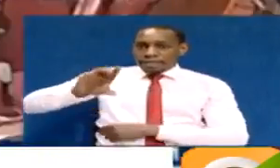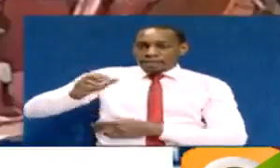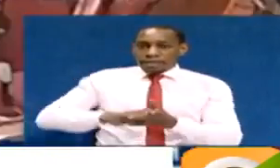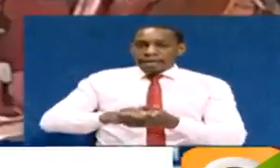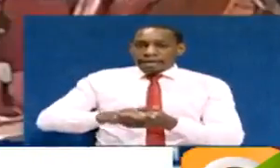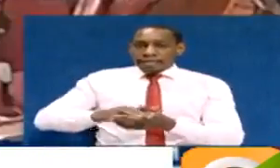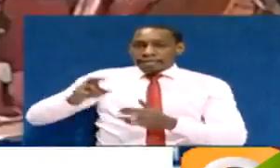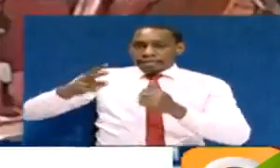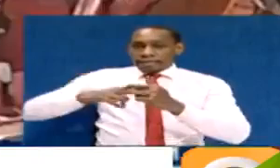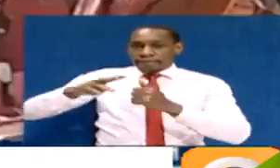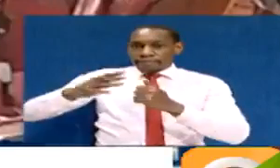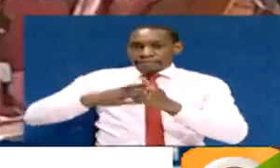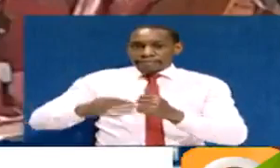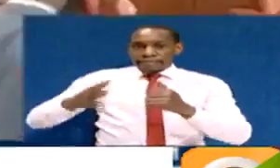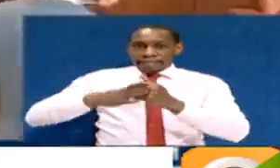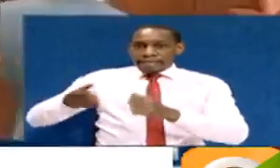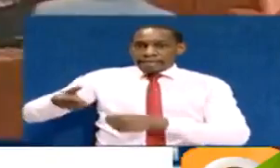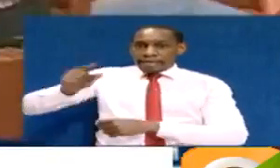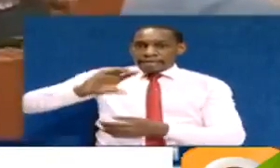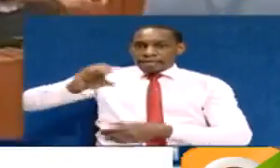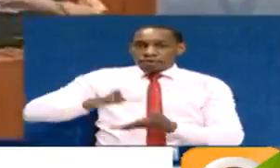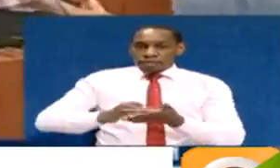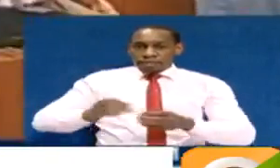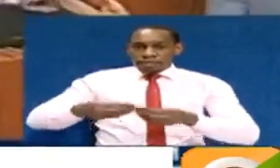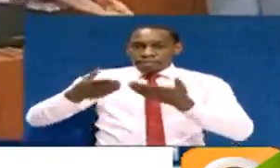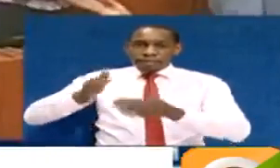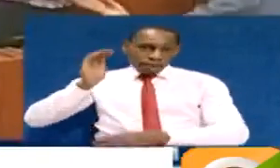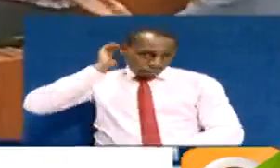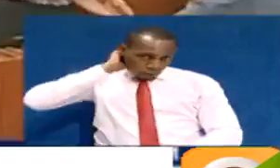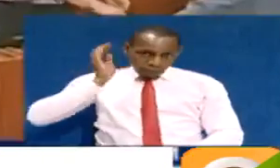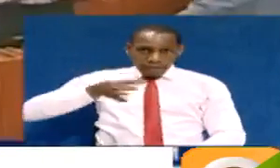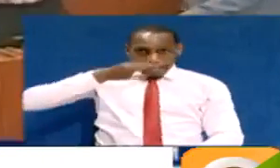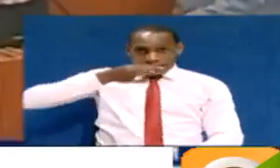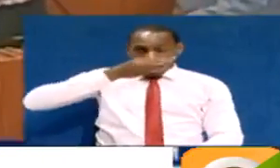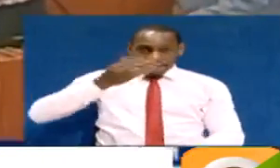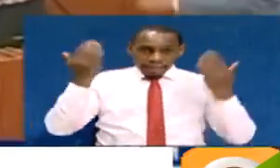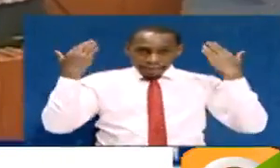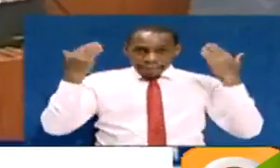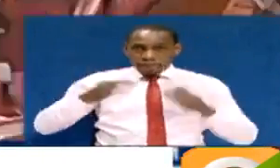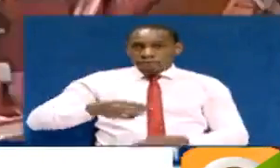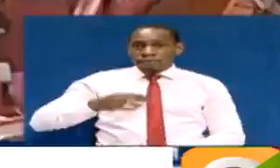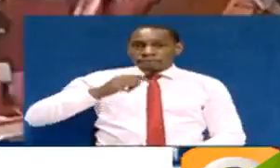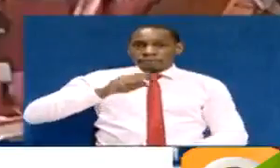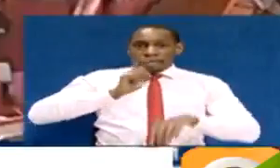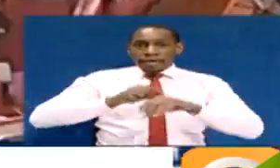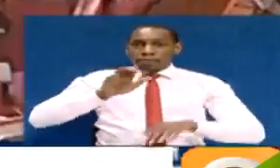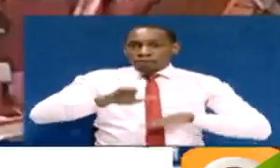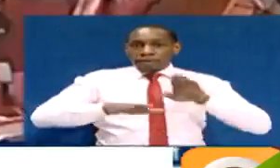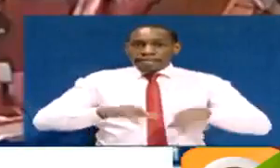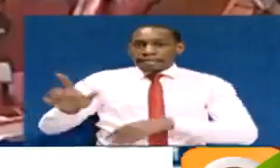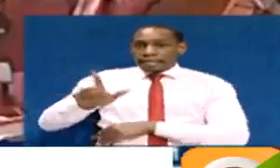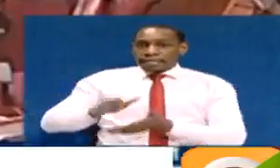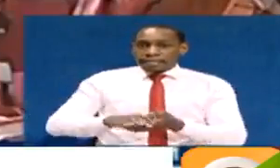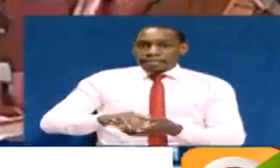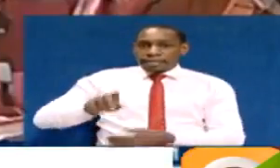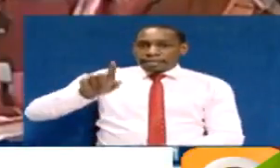to 79. The 9 additional constituencies to be allocated to Murang’a, Nyeri, Meru, Embu, Kirinyaga, Laikipia